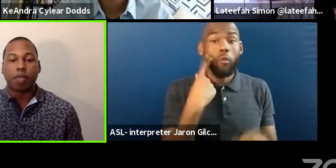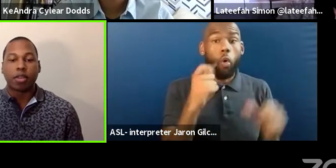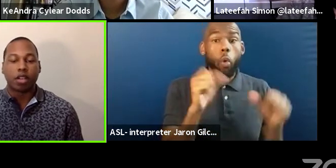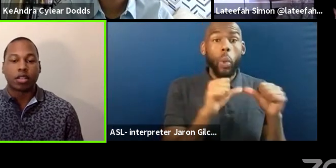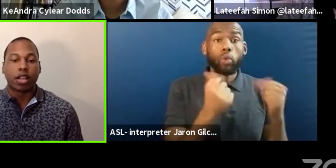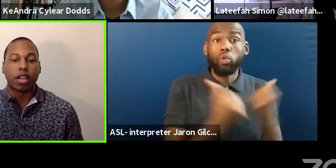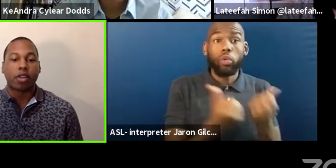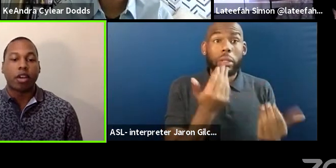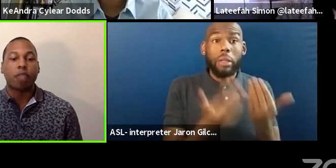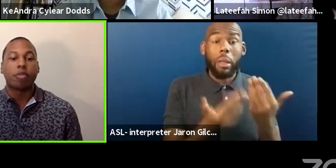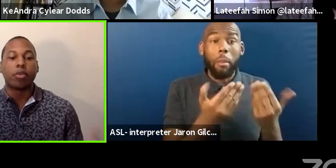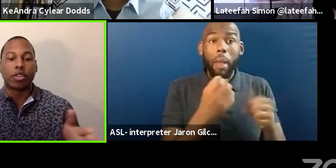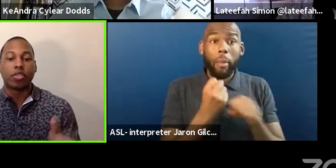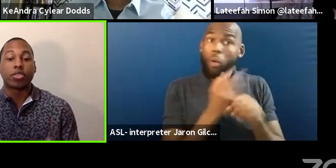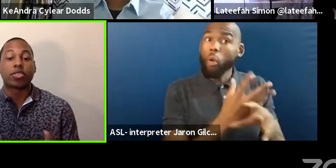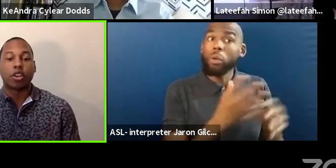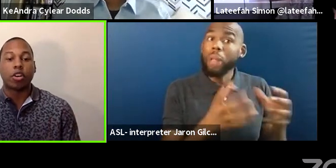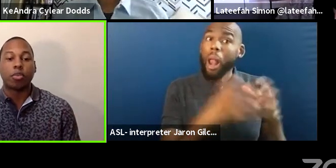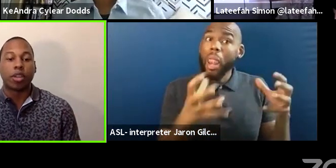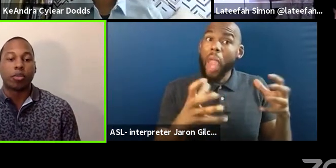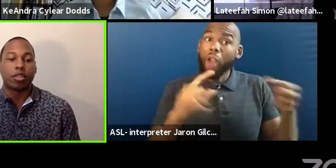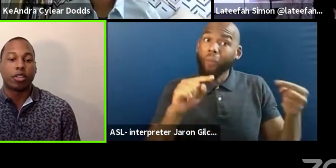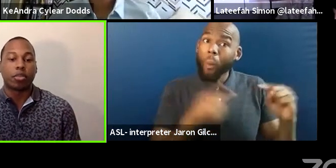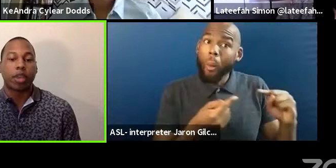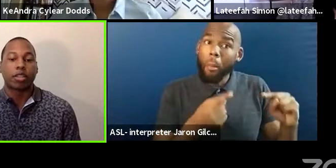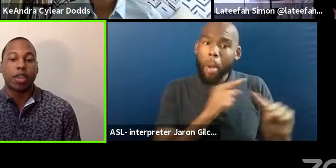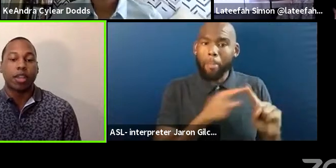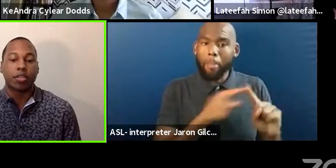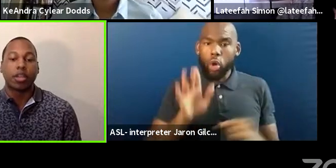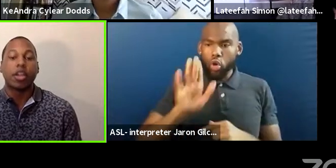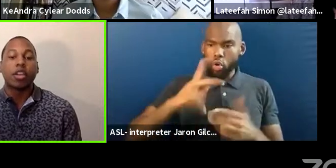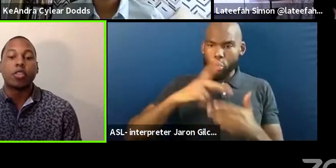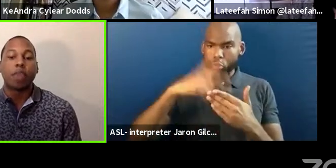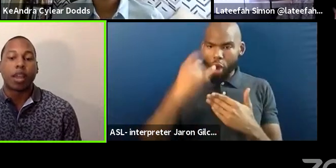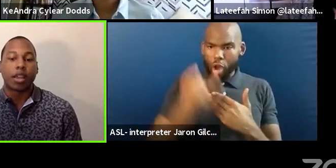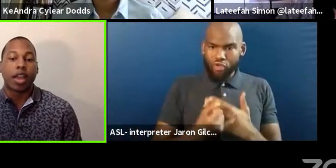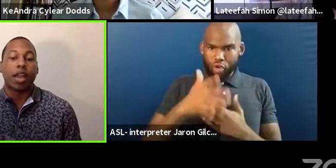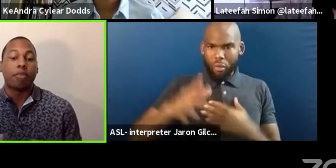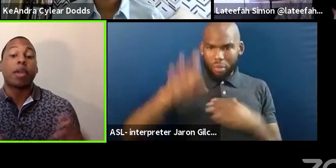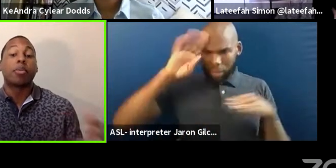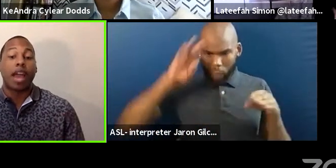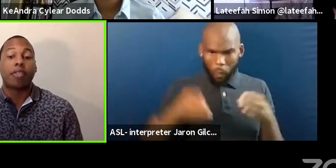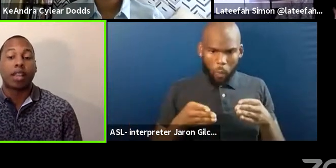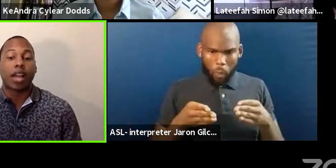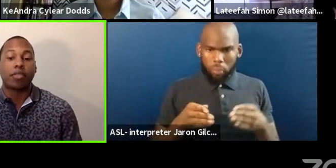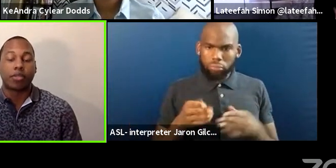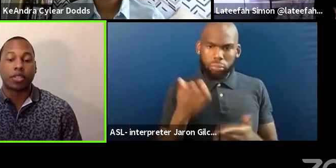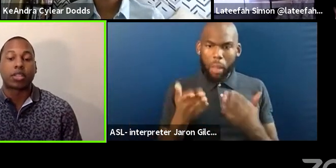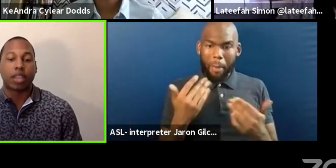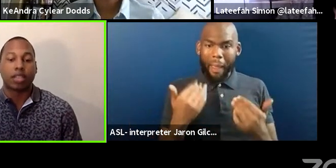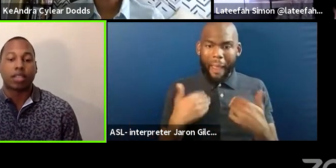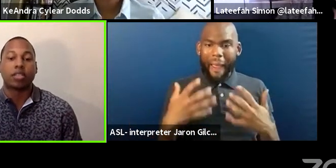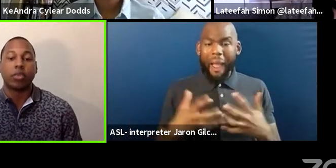that might be causing a lot of harm, but within your scope and within your project management, you might be able to have a lot of different successes and wins